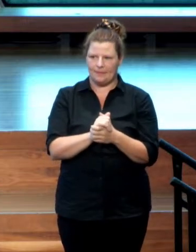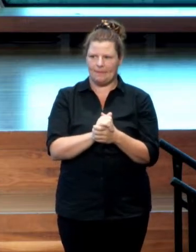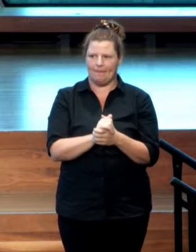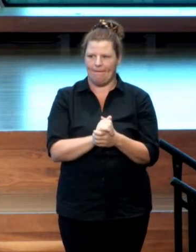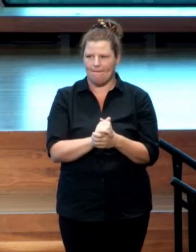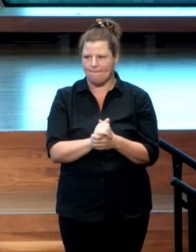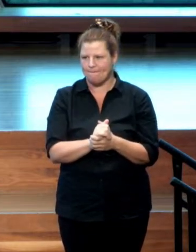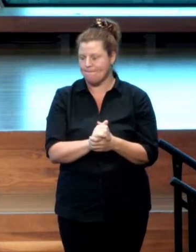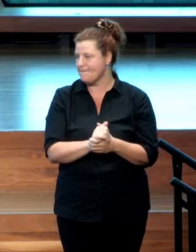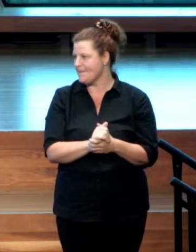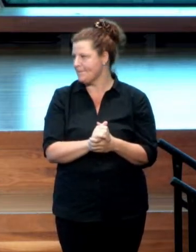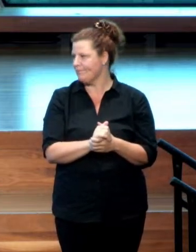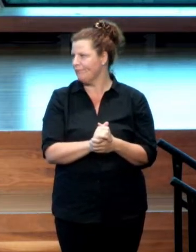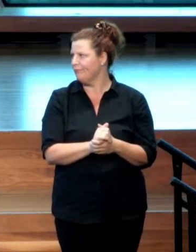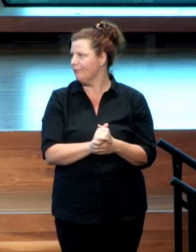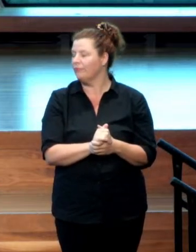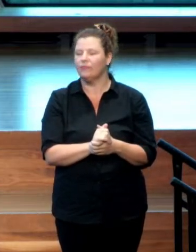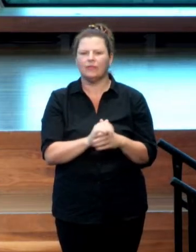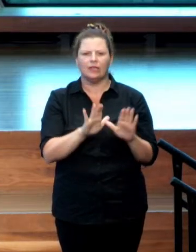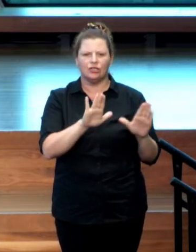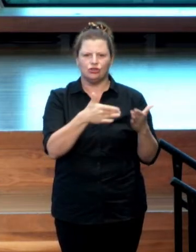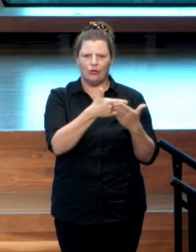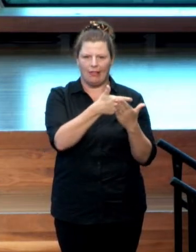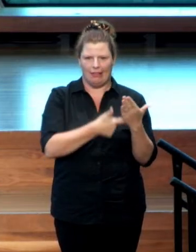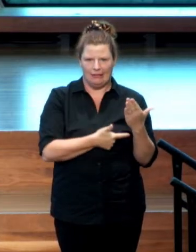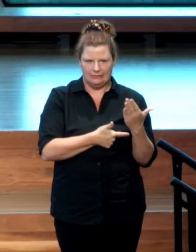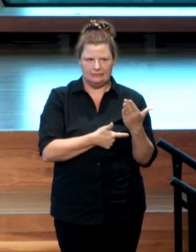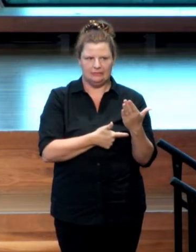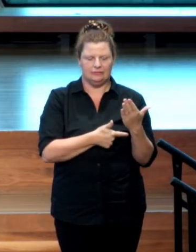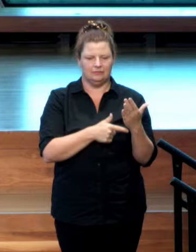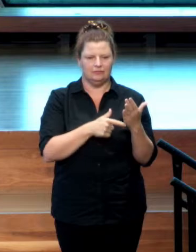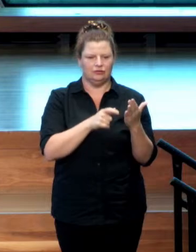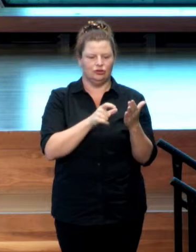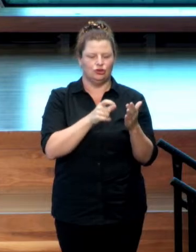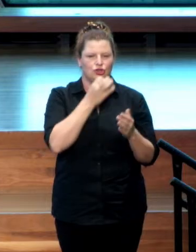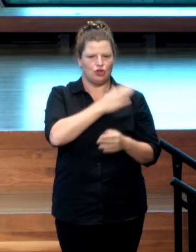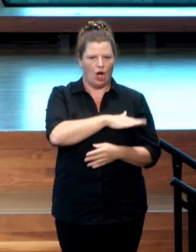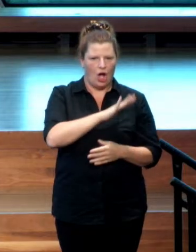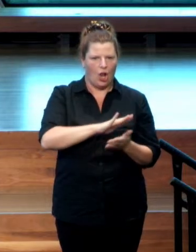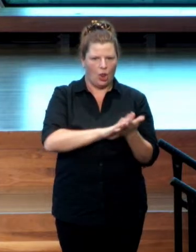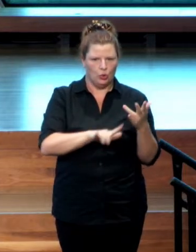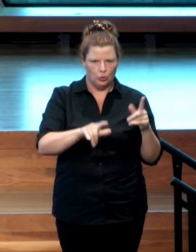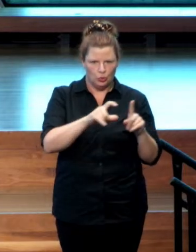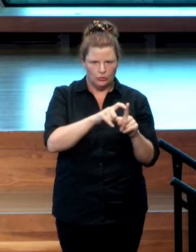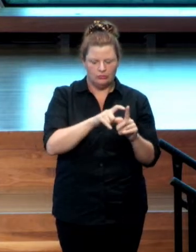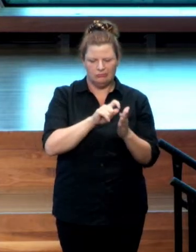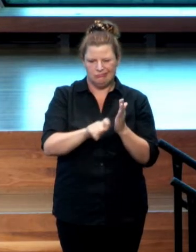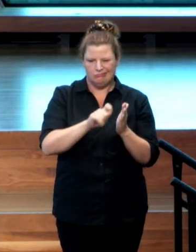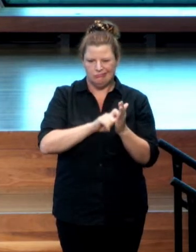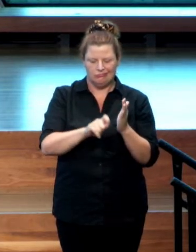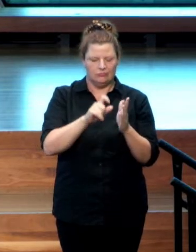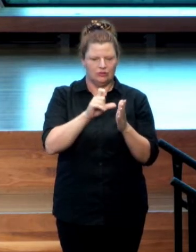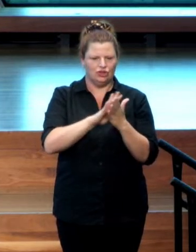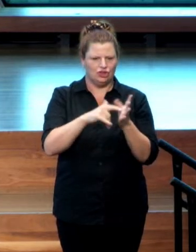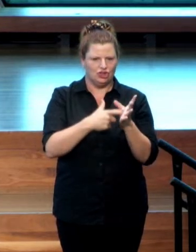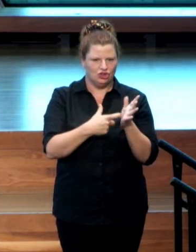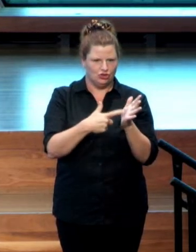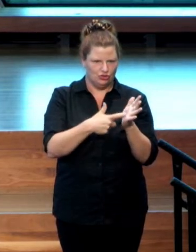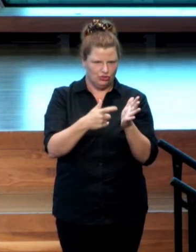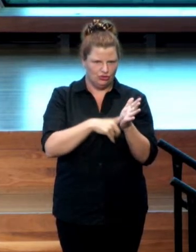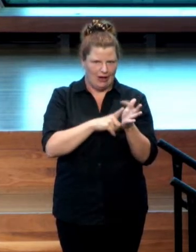Eve Rees. The shortlisted titles are Childhood, a memoir by Shannon Burns, published by Text